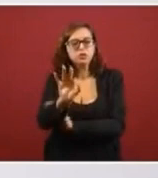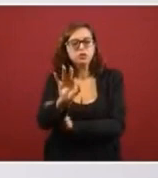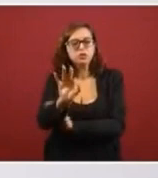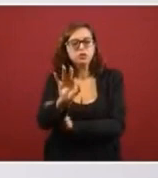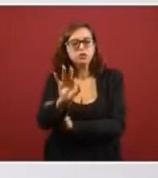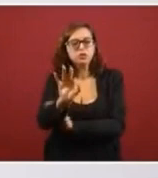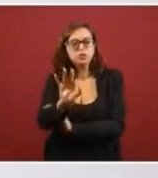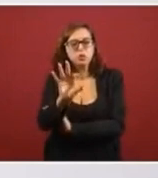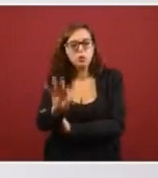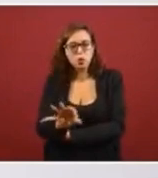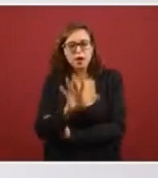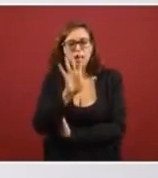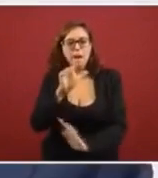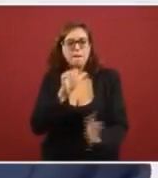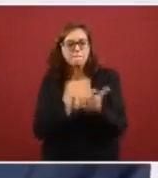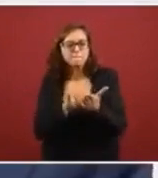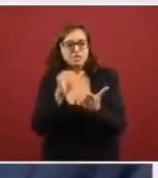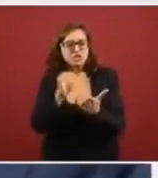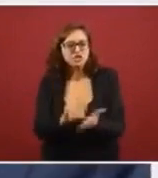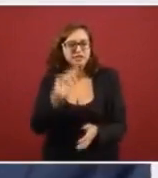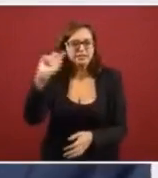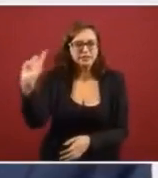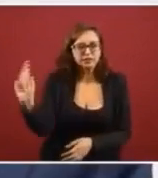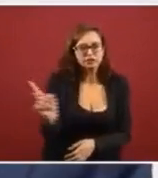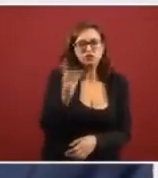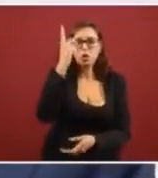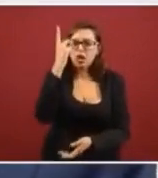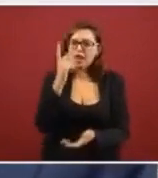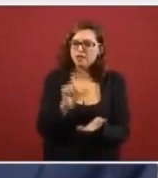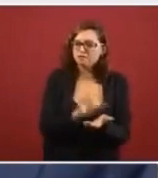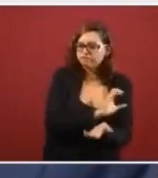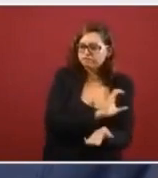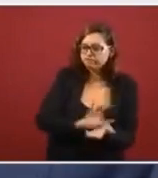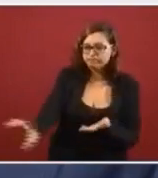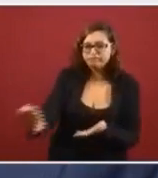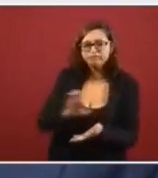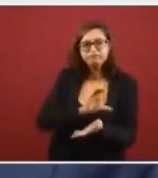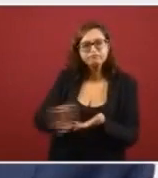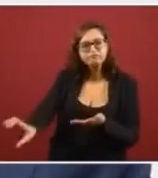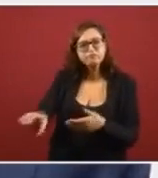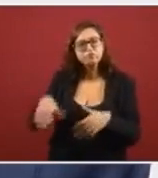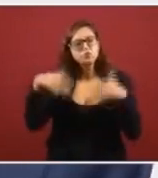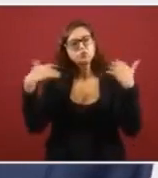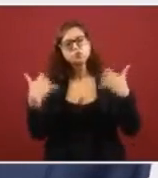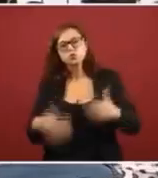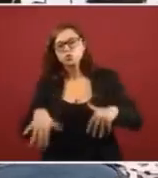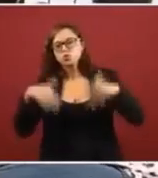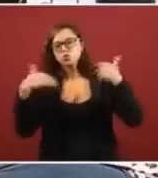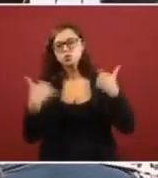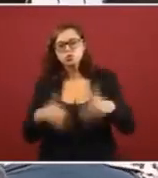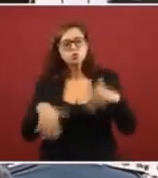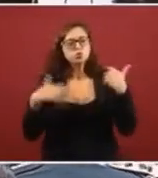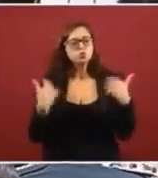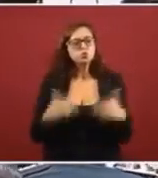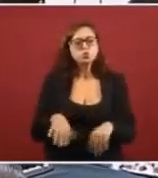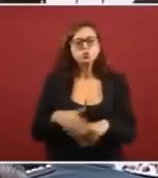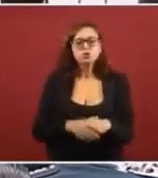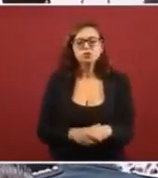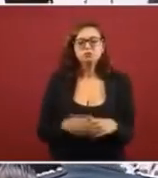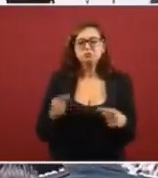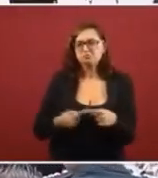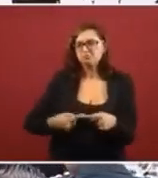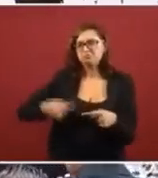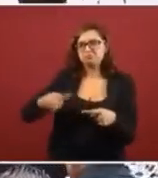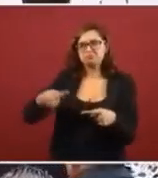845 million dollars the highest amount